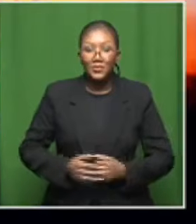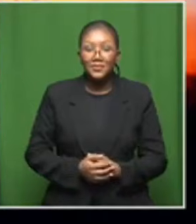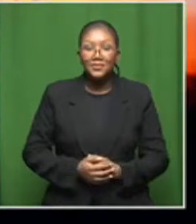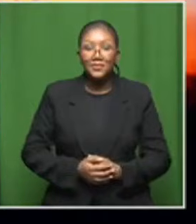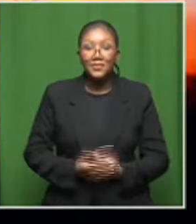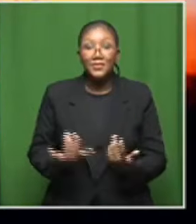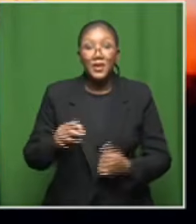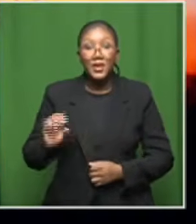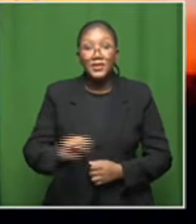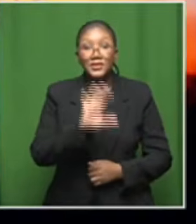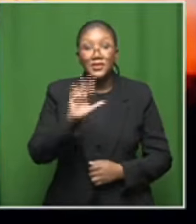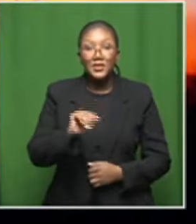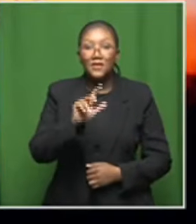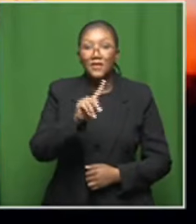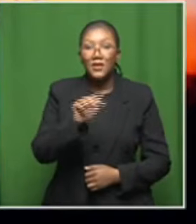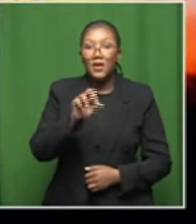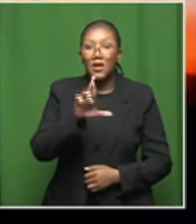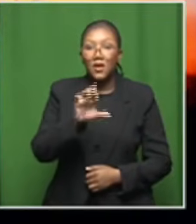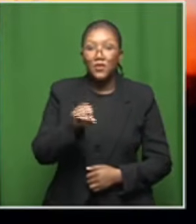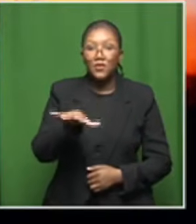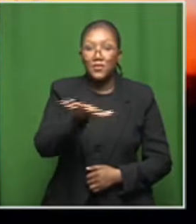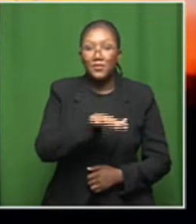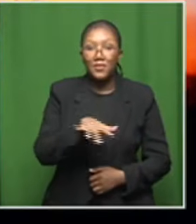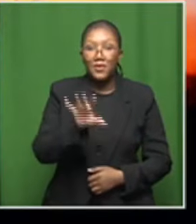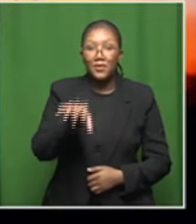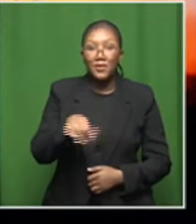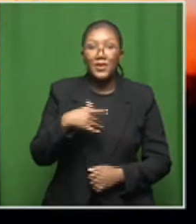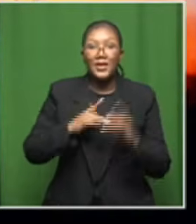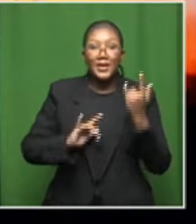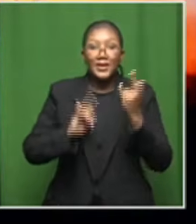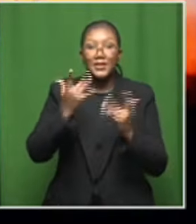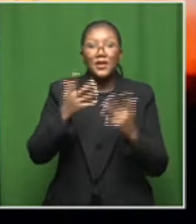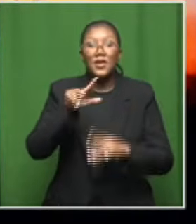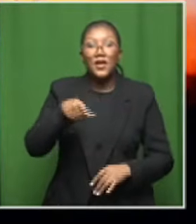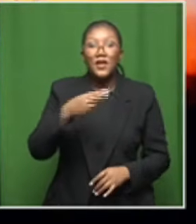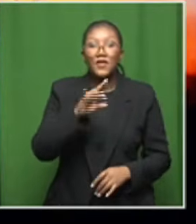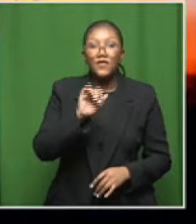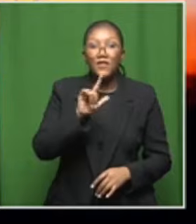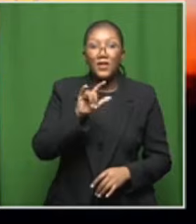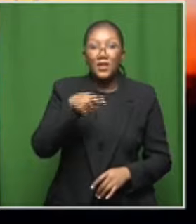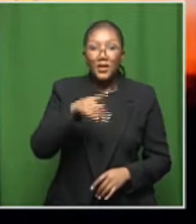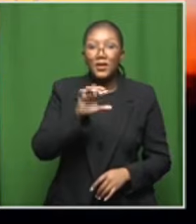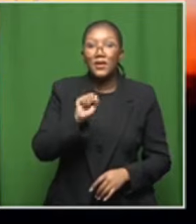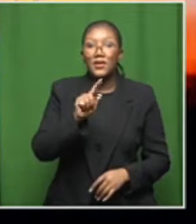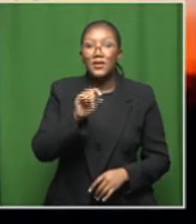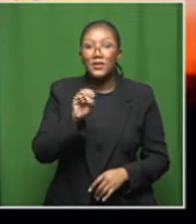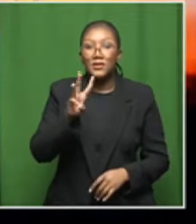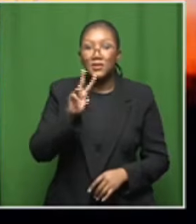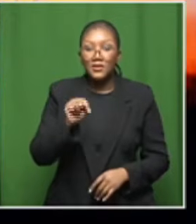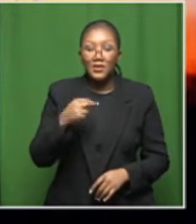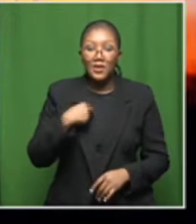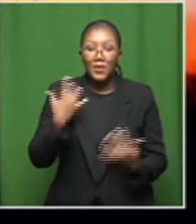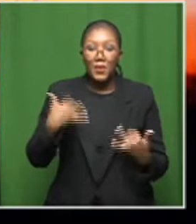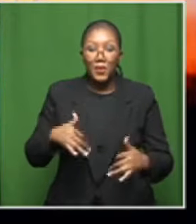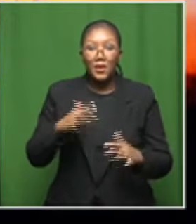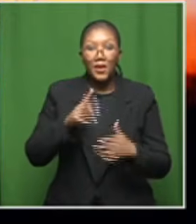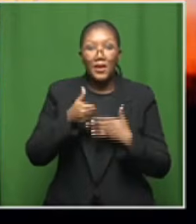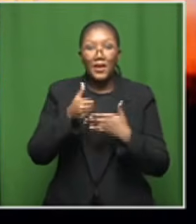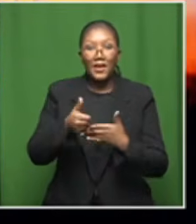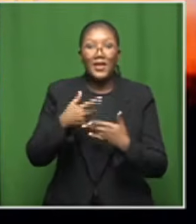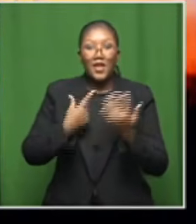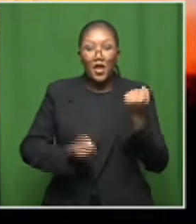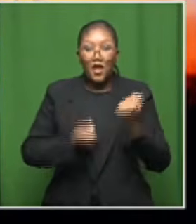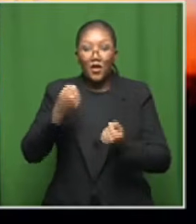The heart of South Africa's Karoo region, a small town called Philipstown has been making waves with its unique tradition of handmade wire cars.